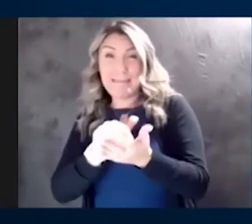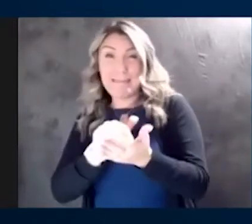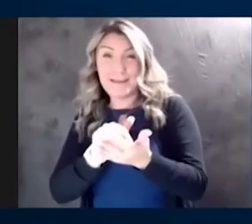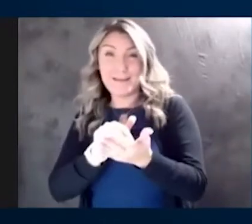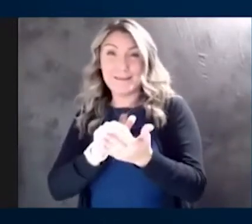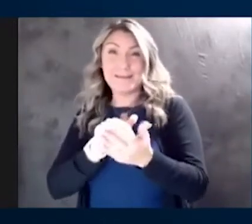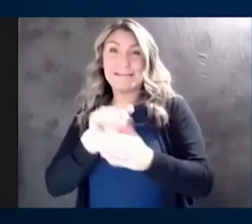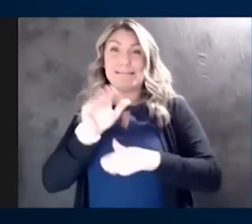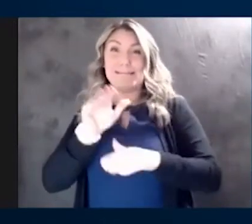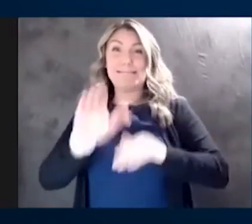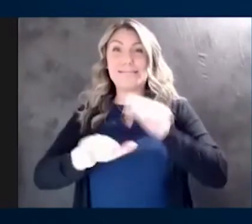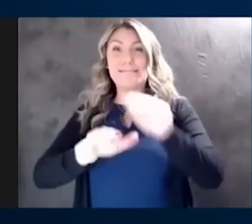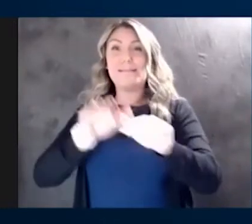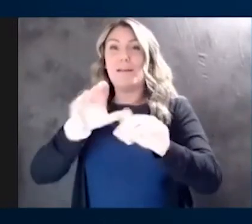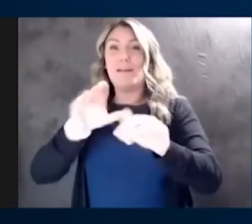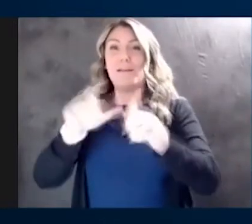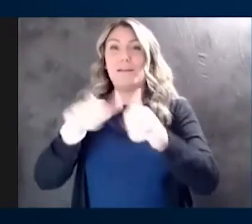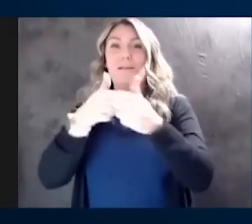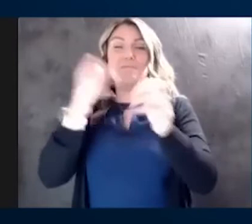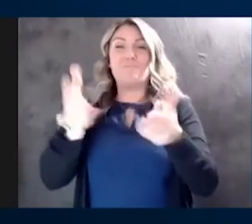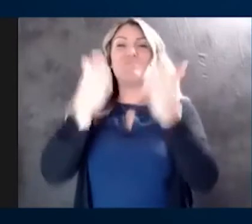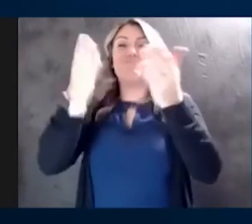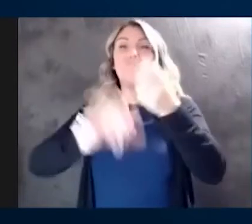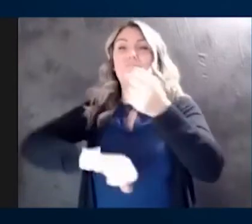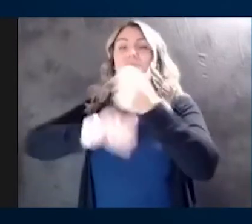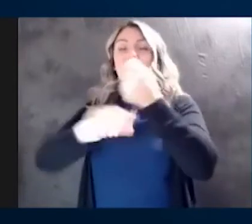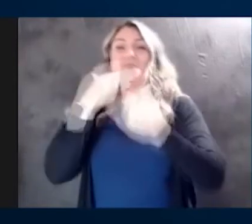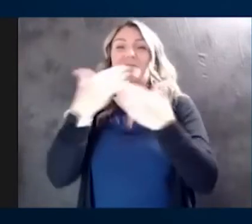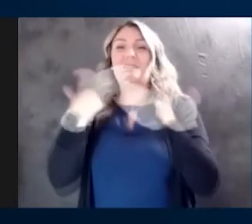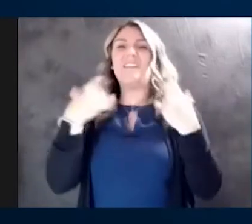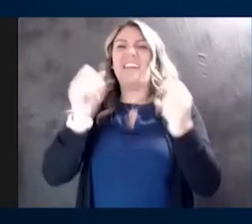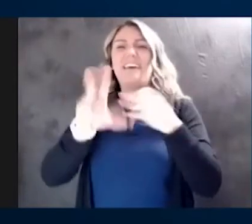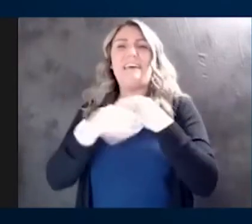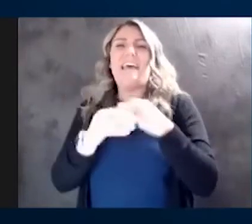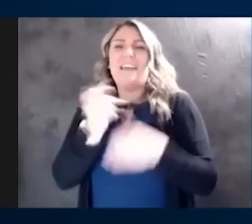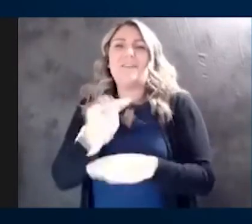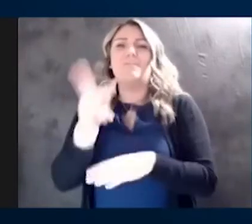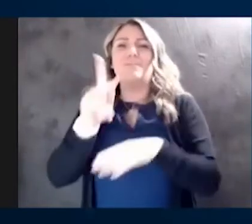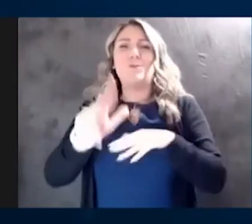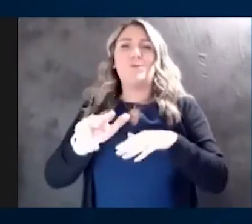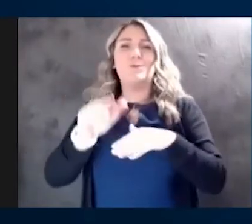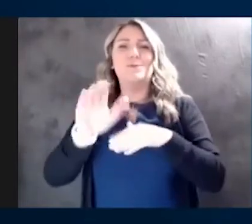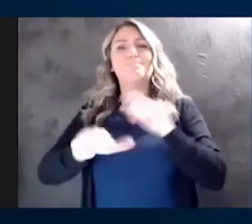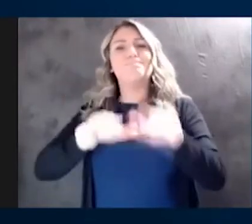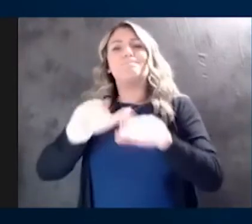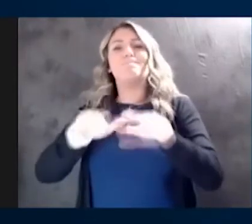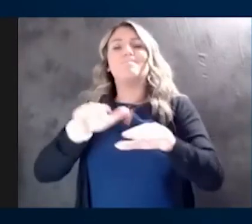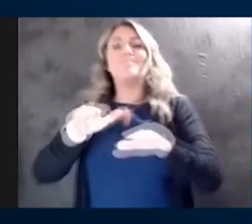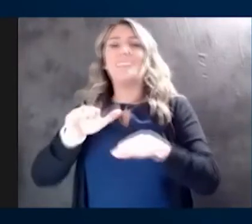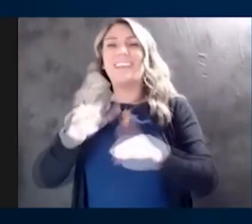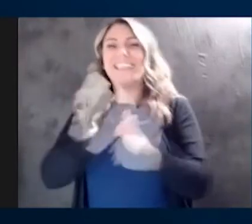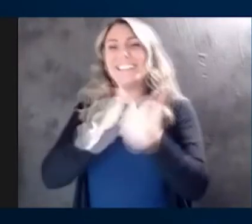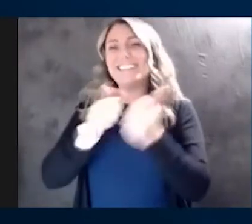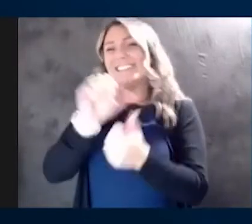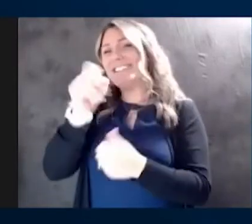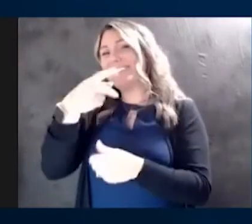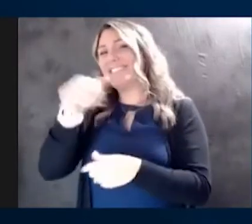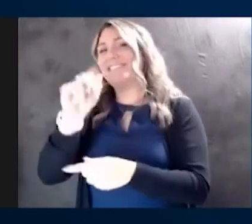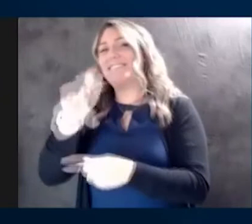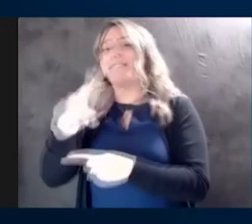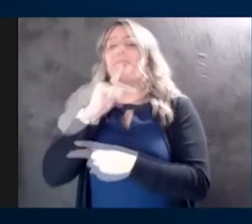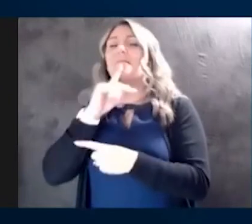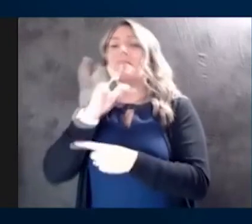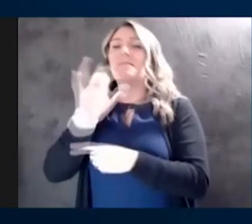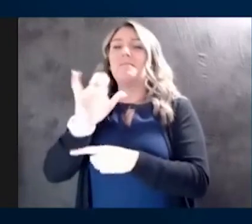to promote good health by showing how just adding a few steps a day can really make a difference. The step count reflects the average number of steps